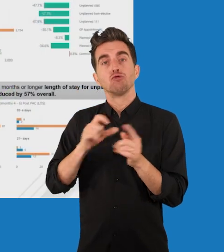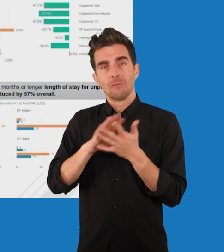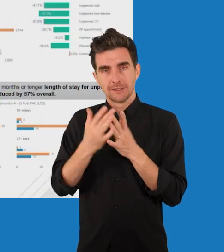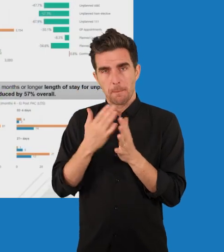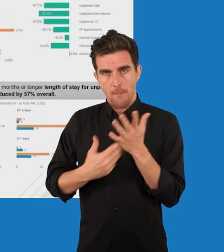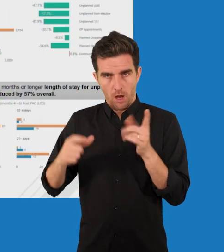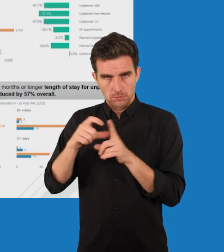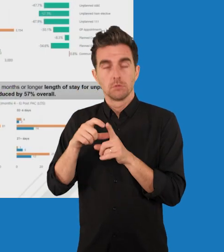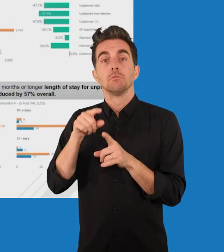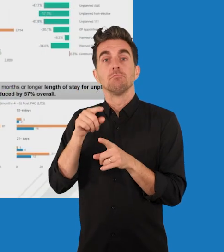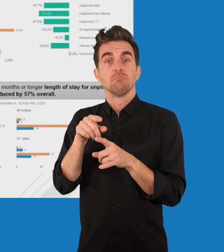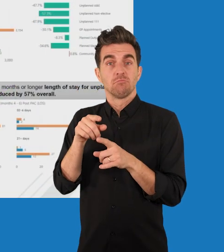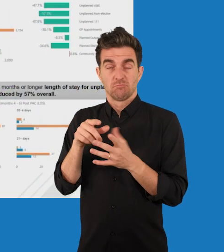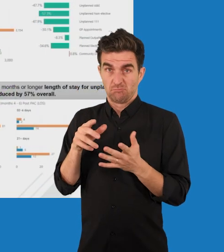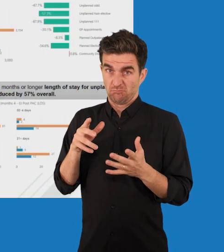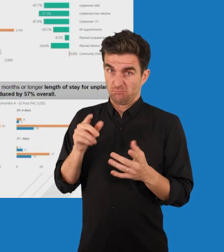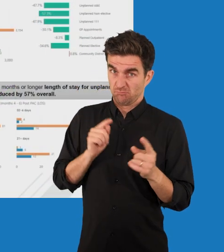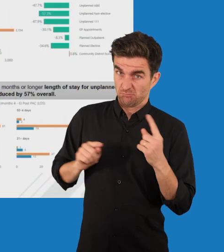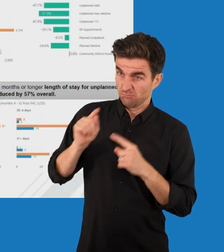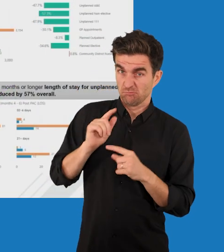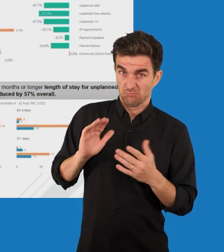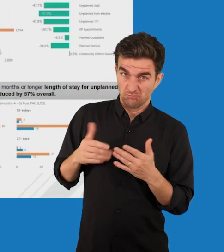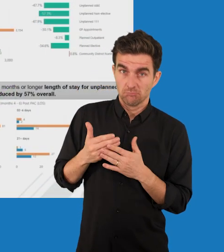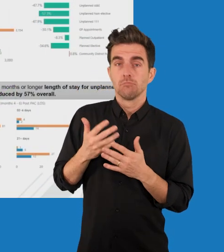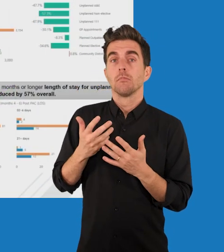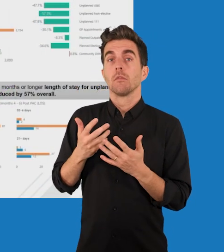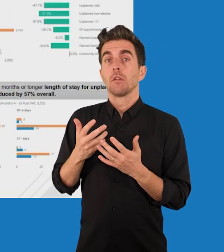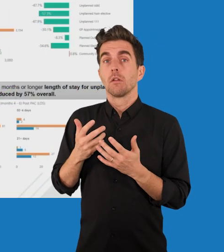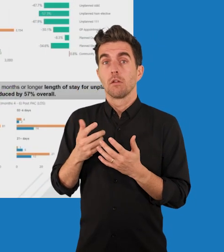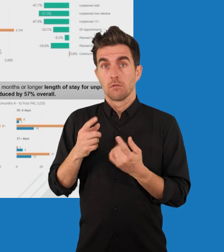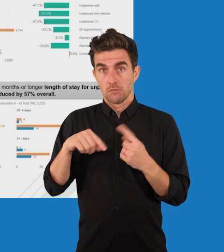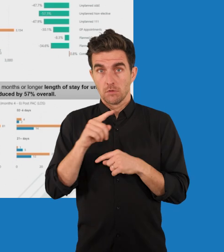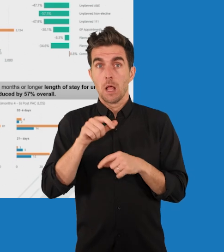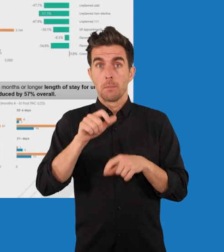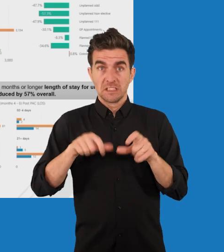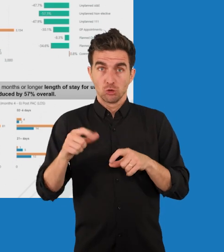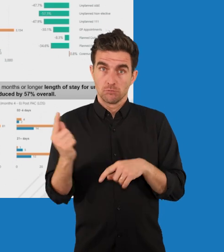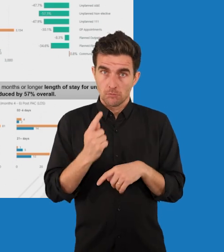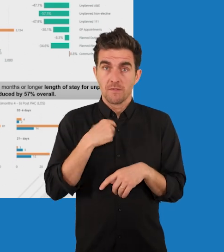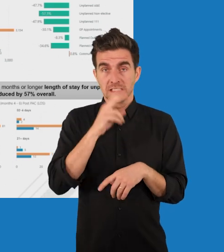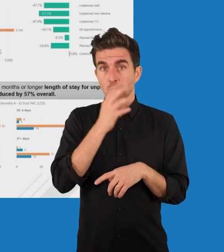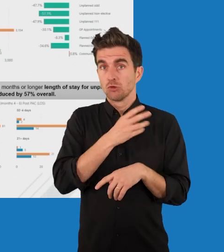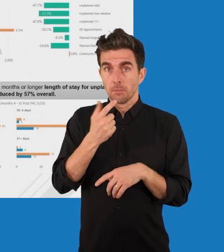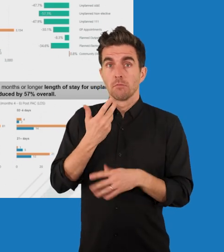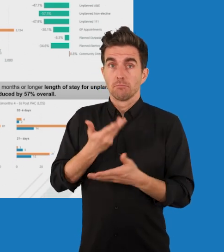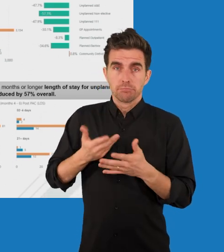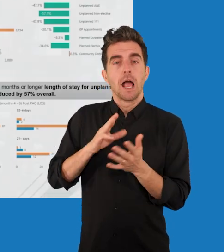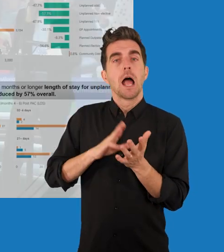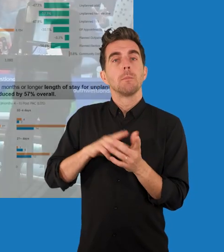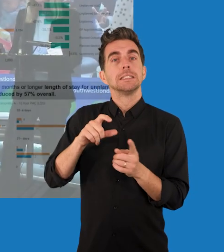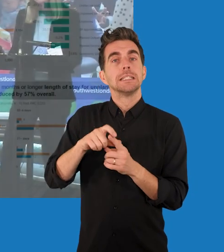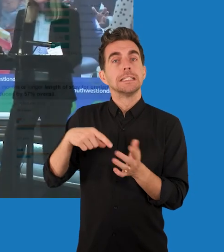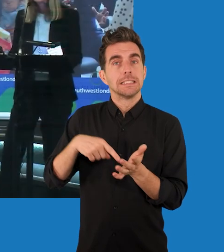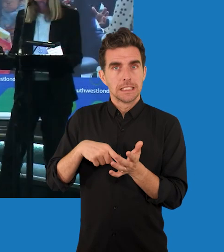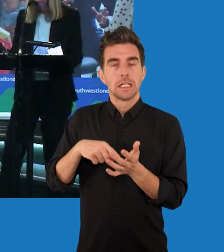across Kingston and Richmond through PAC. Those are the patients who have been accepted onto PAC. We also see some